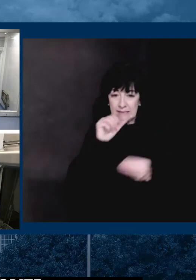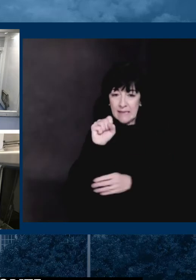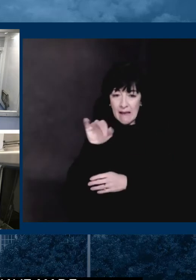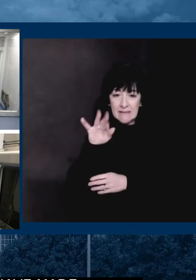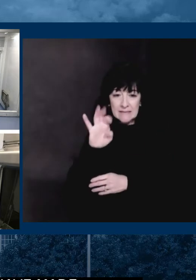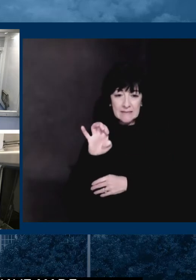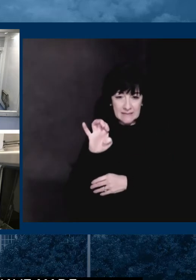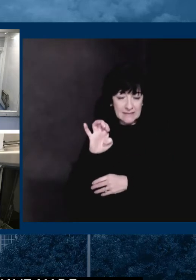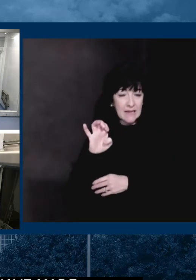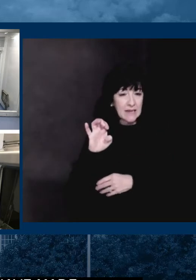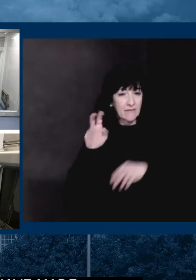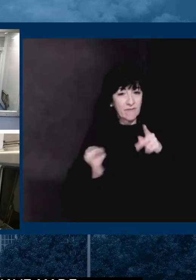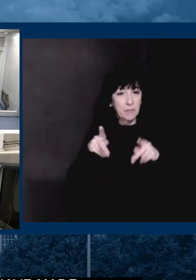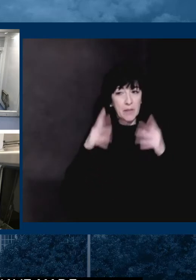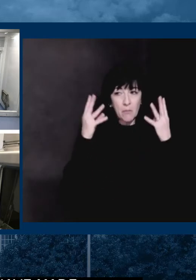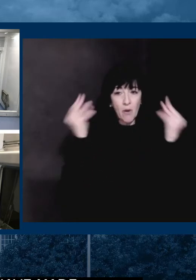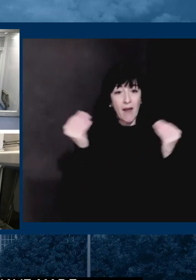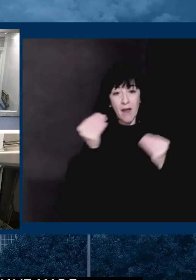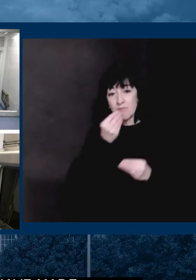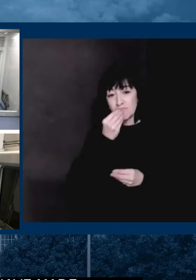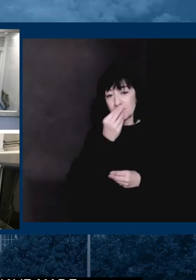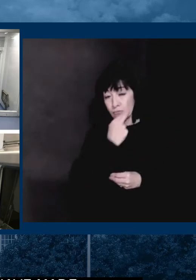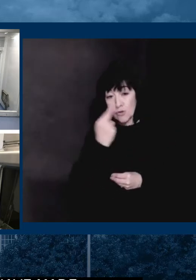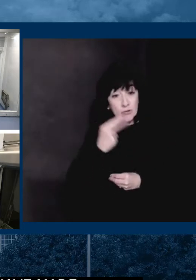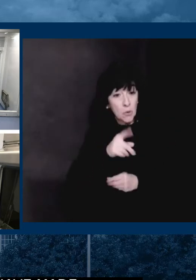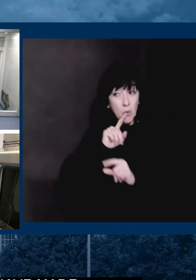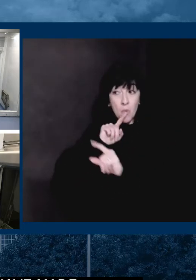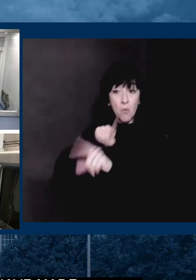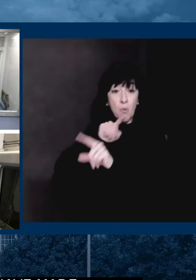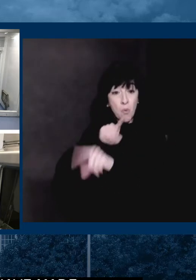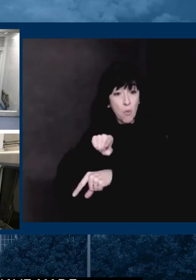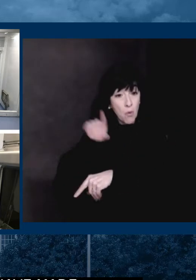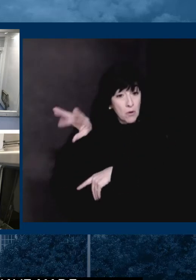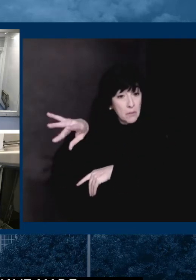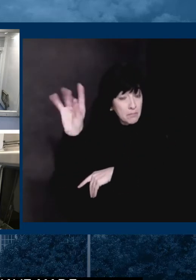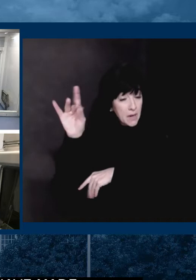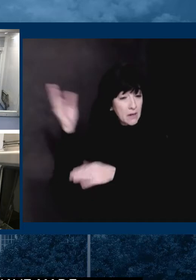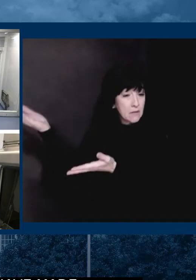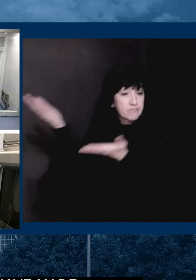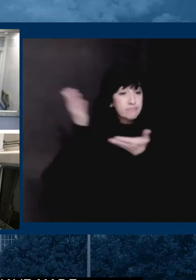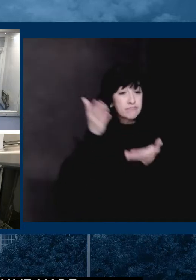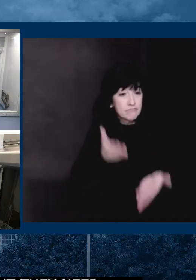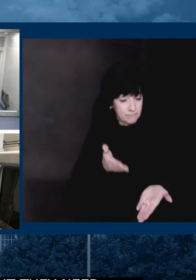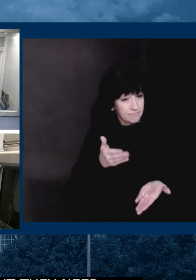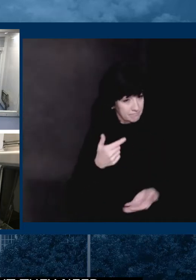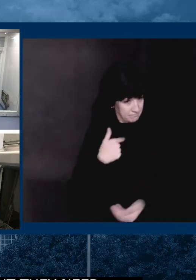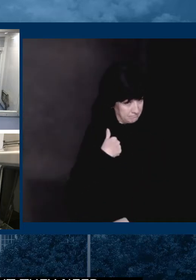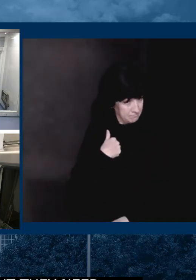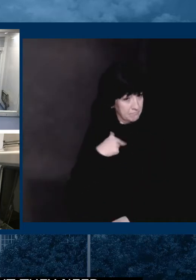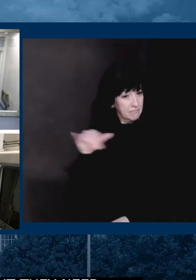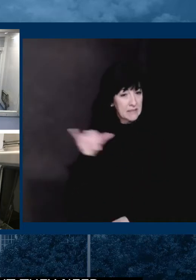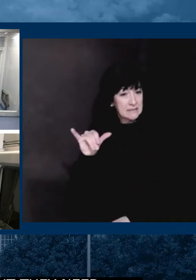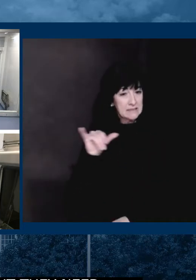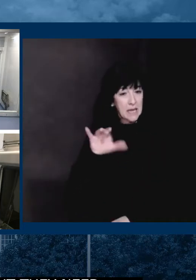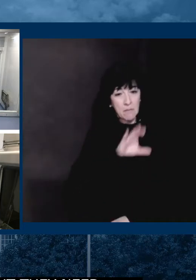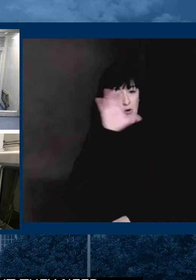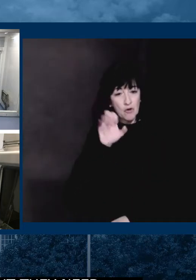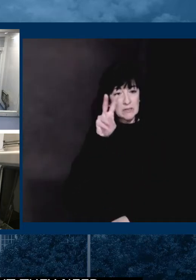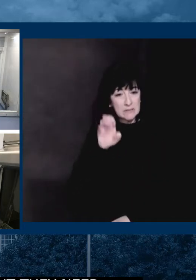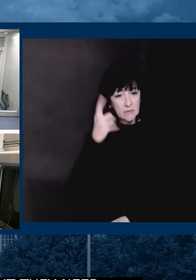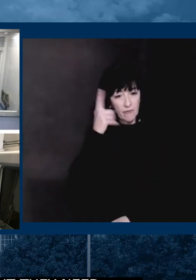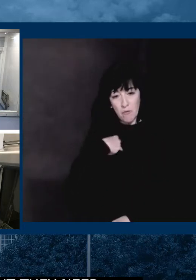to your favorite restaurant, pick up a nice dinner, as I did on Christmas Eve from my mother. She really enjoyed